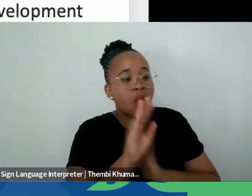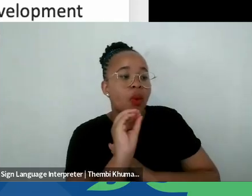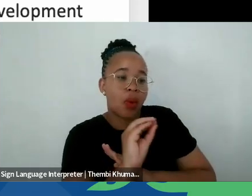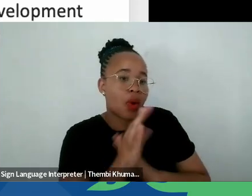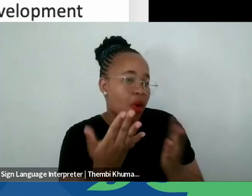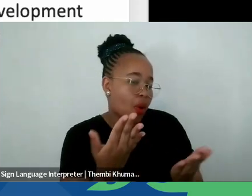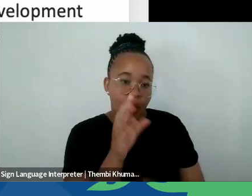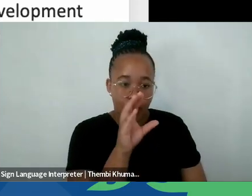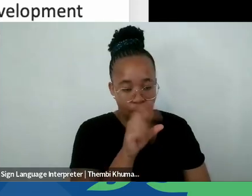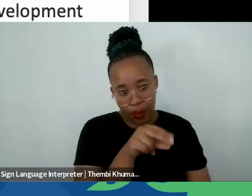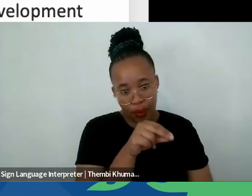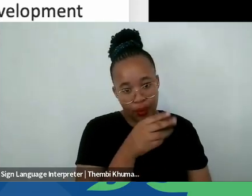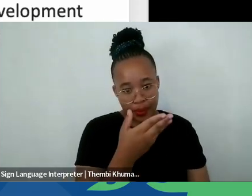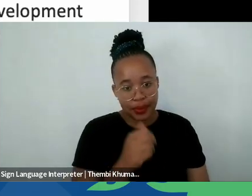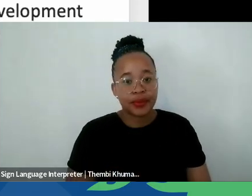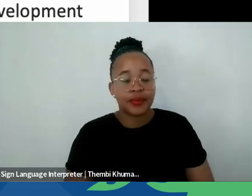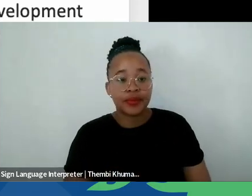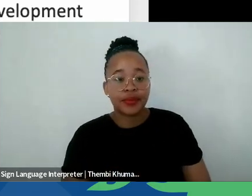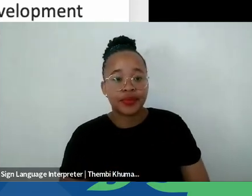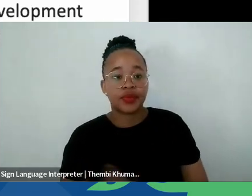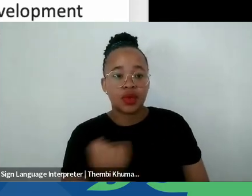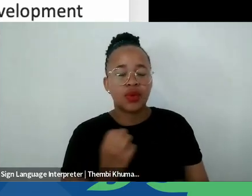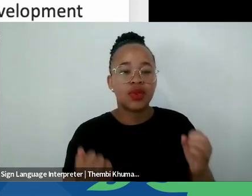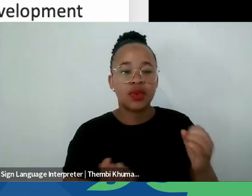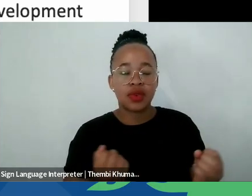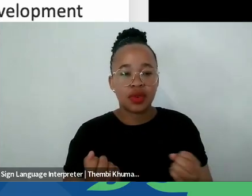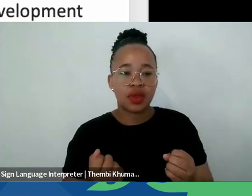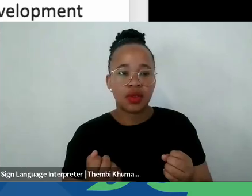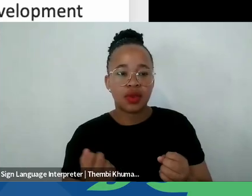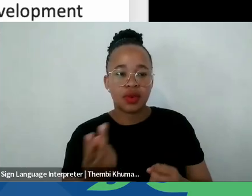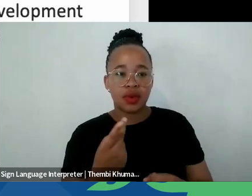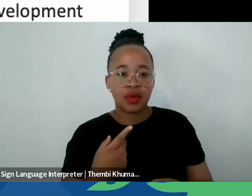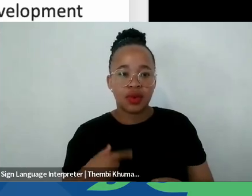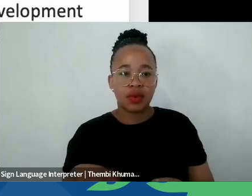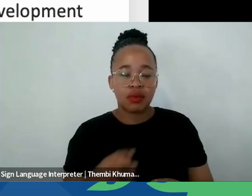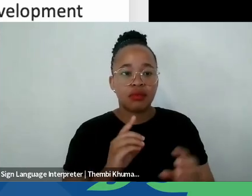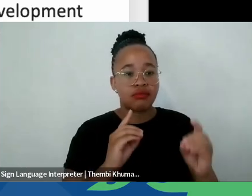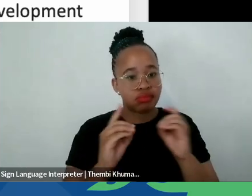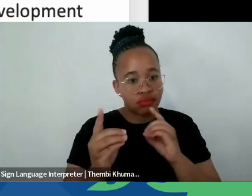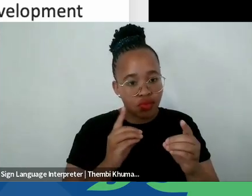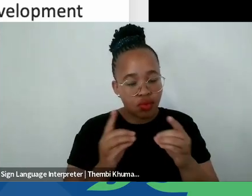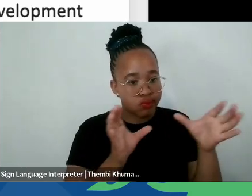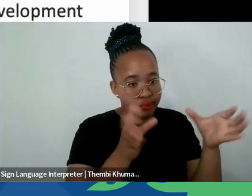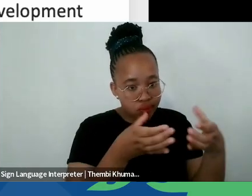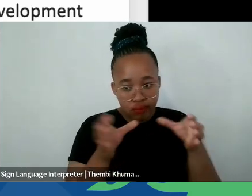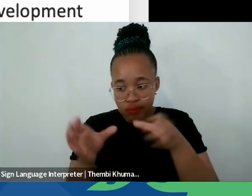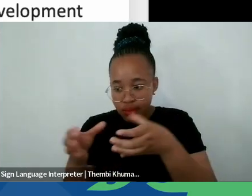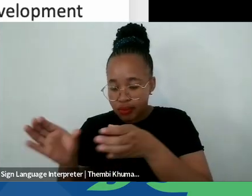The social and sexual networks, we had discussion groups on a monthly